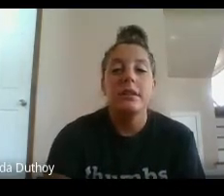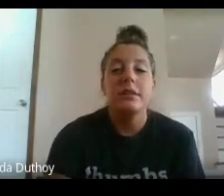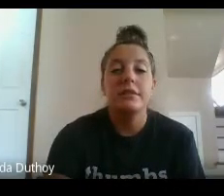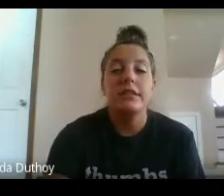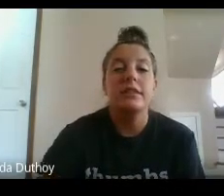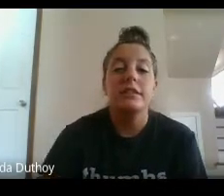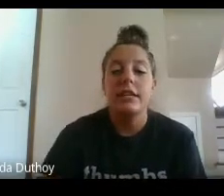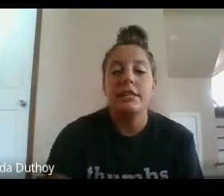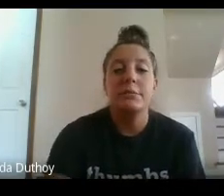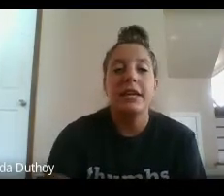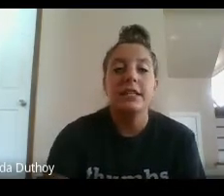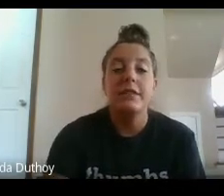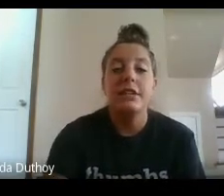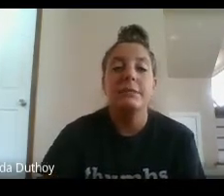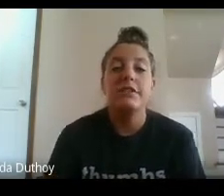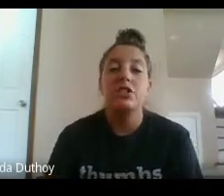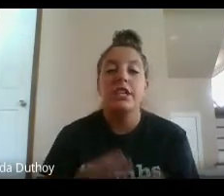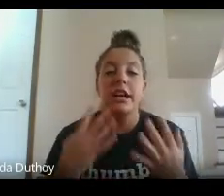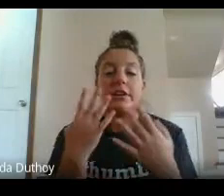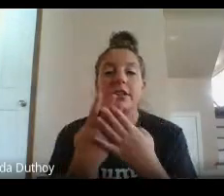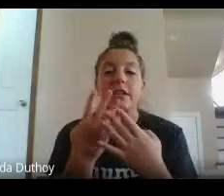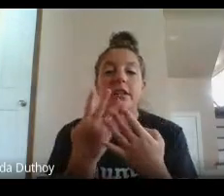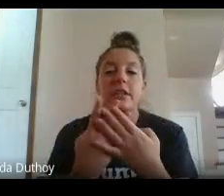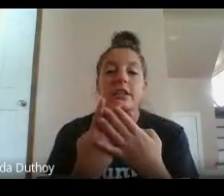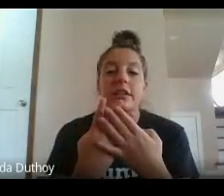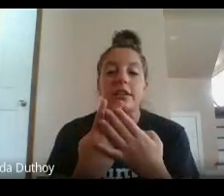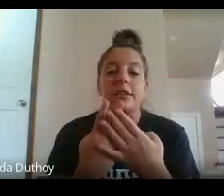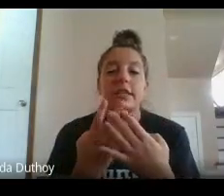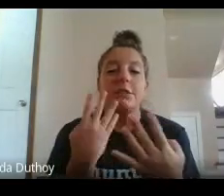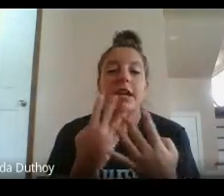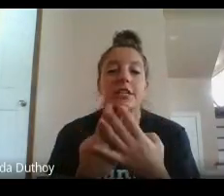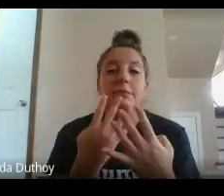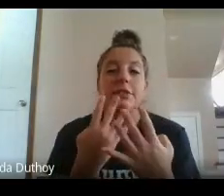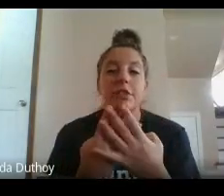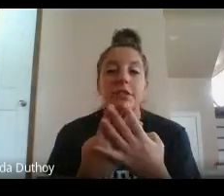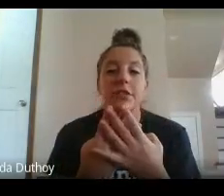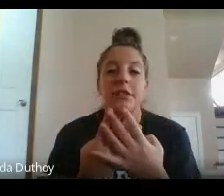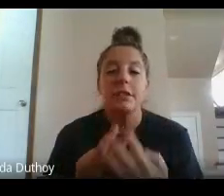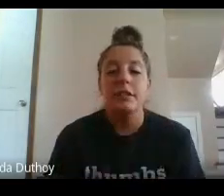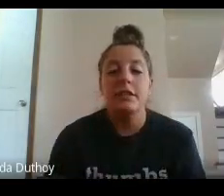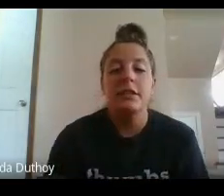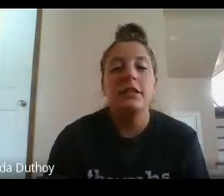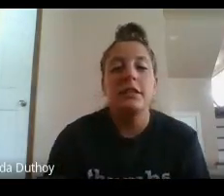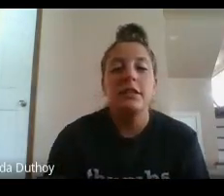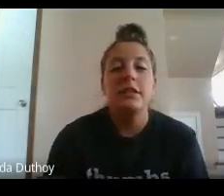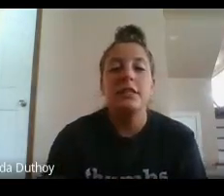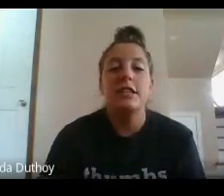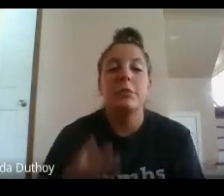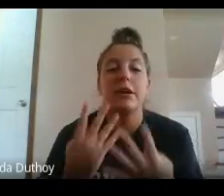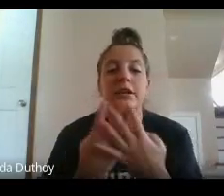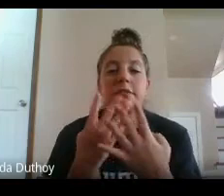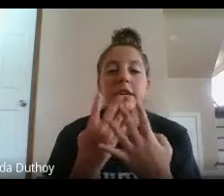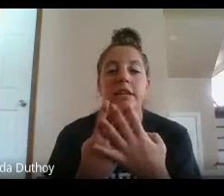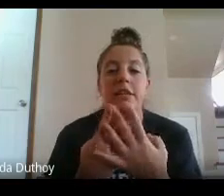So there's all different signs. Bank is finger spelled. Jail going to be asymmetrical. Looks